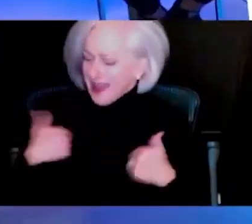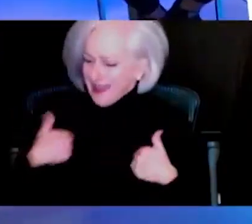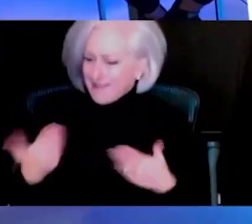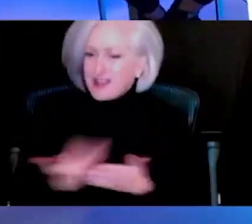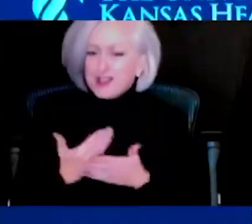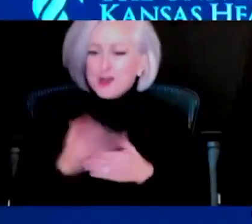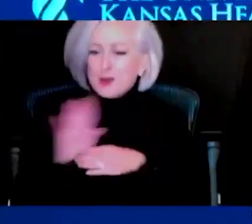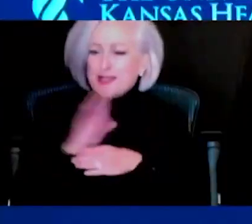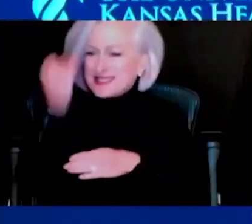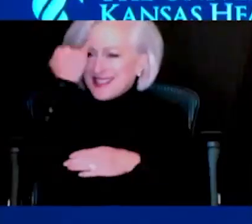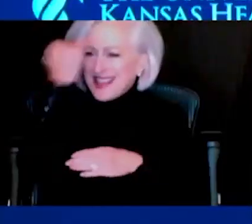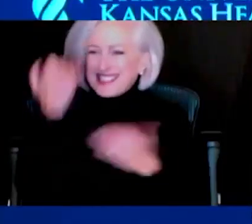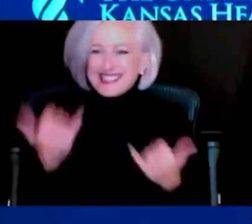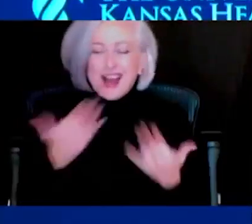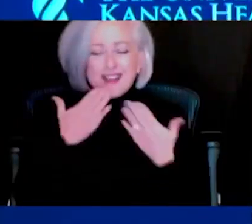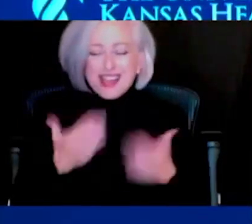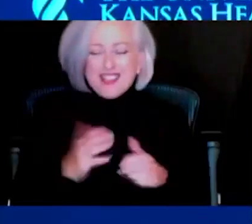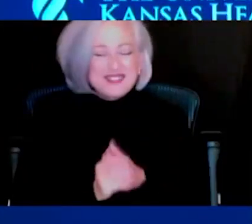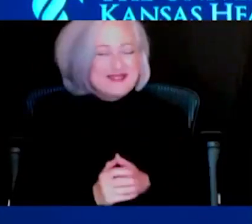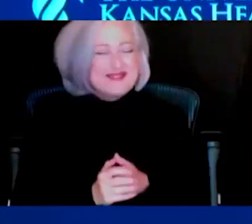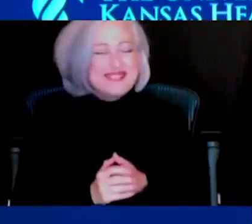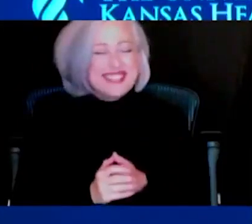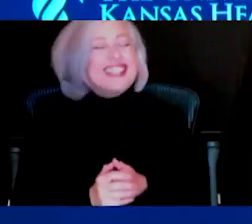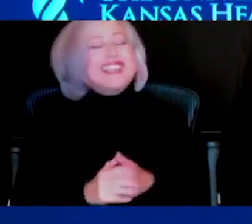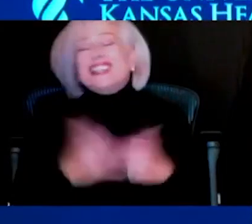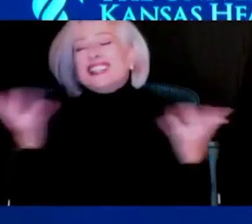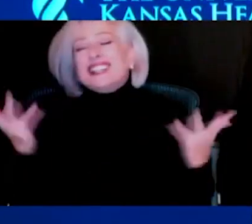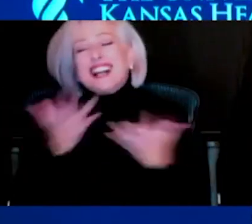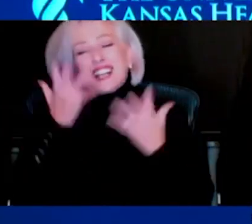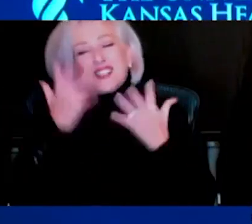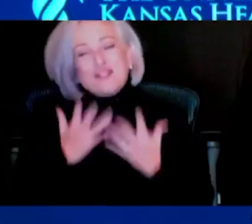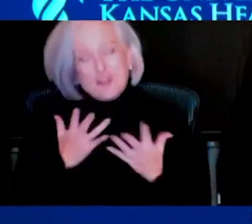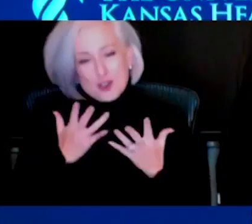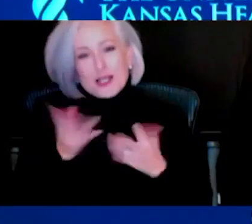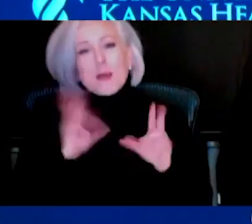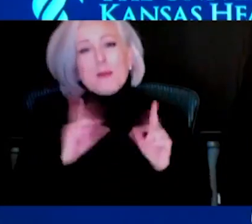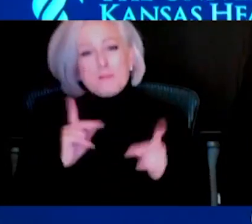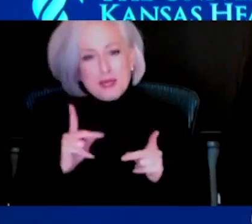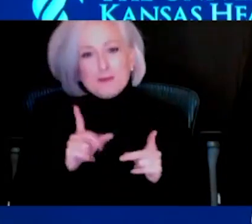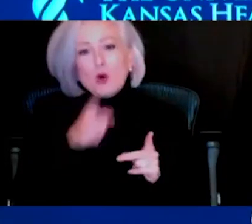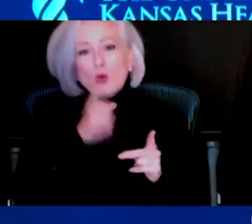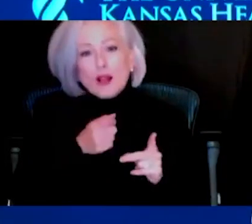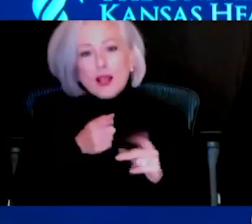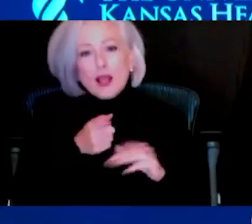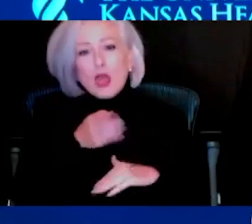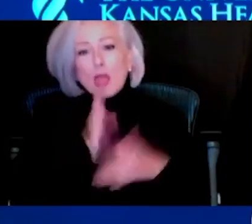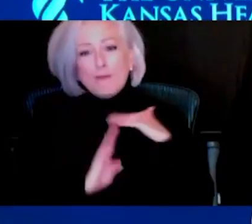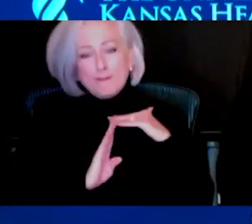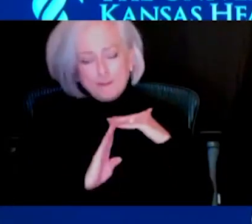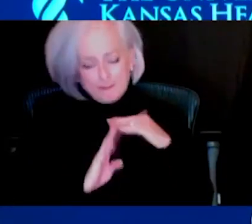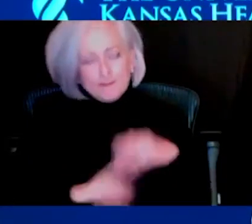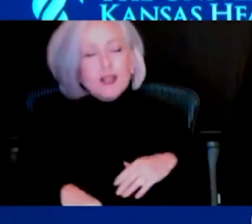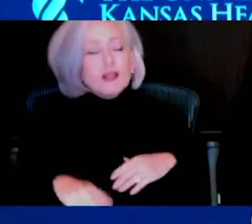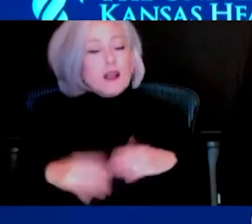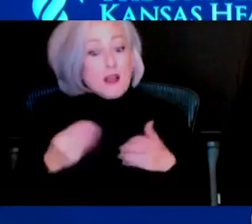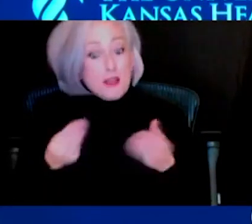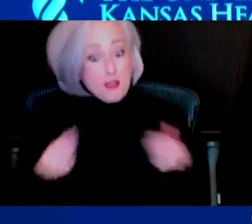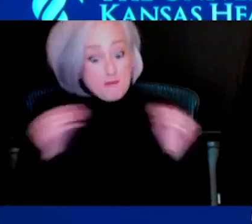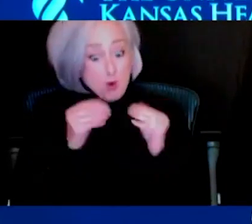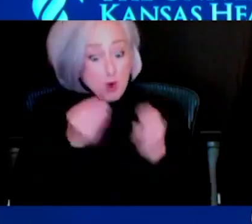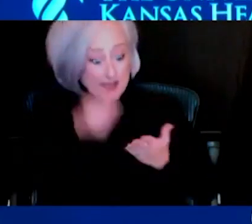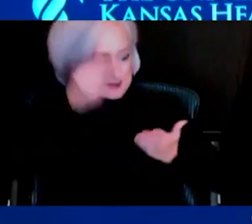100%. But yeah, unfortunately, people do buy into the fact that the more expensive a product is, the better it